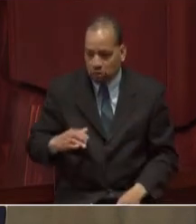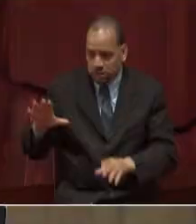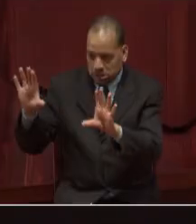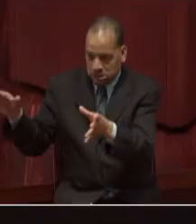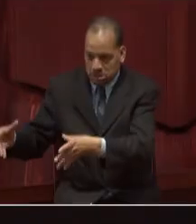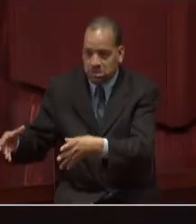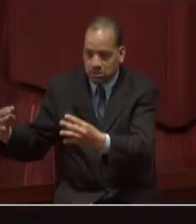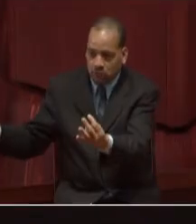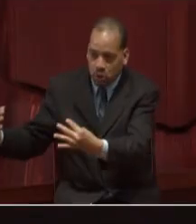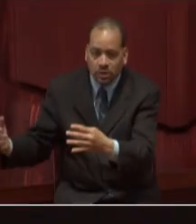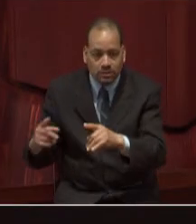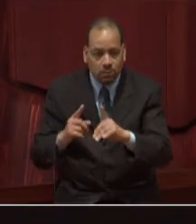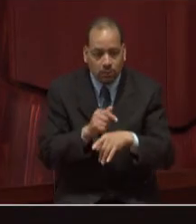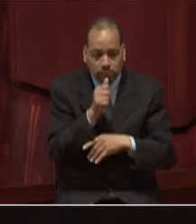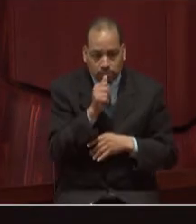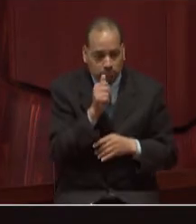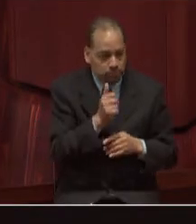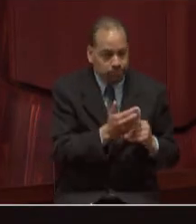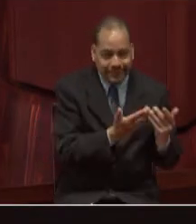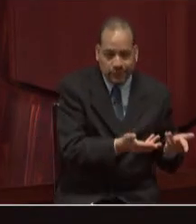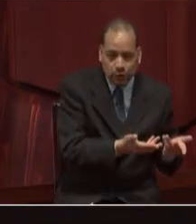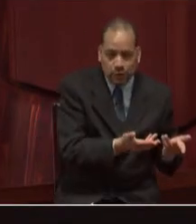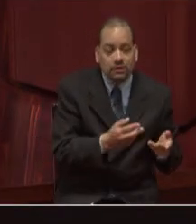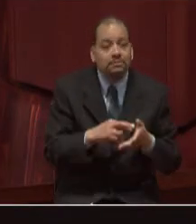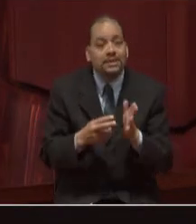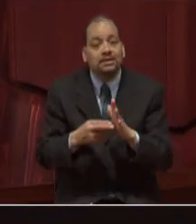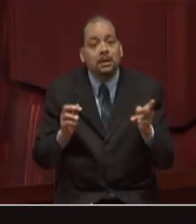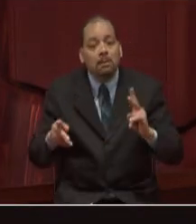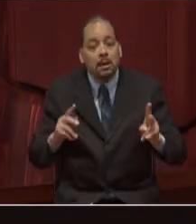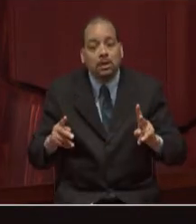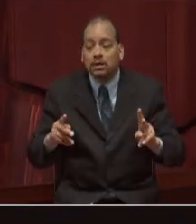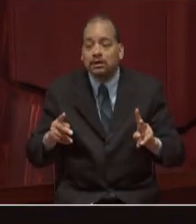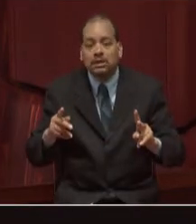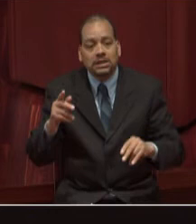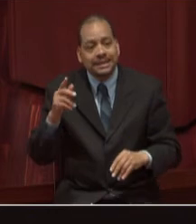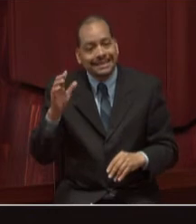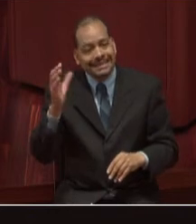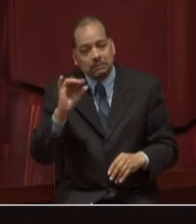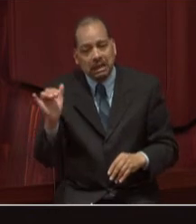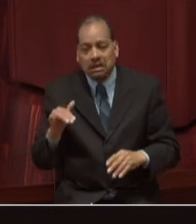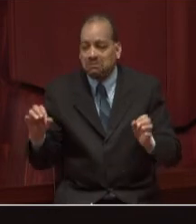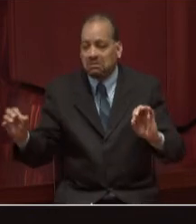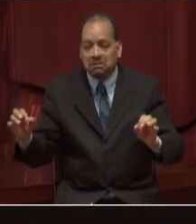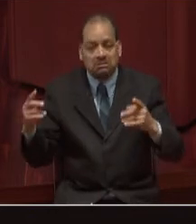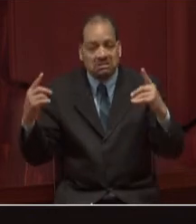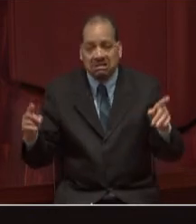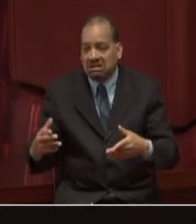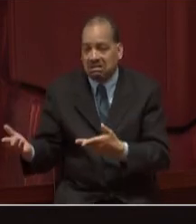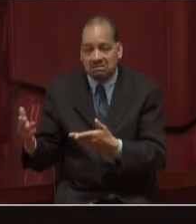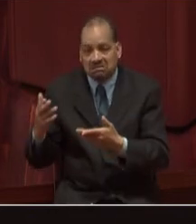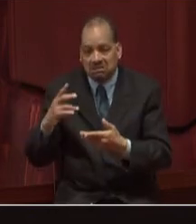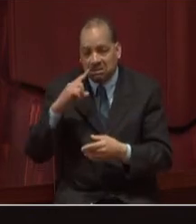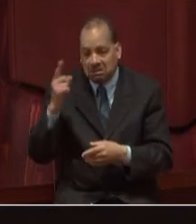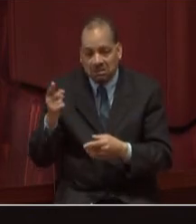paid a price because the public ones look meaningless, and nobody realized we were really making a real effort to end the war, for example. But you should comment